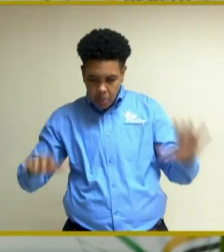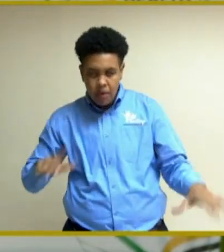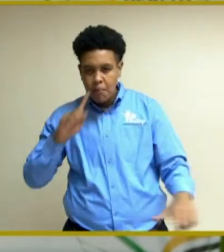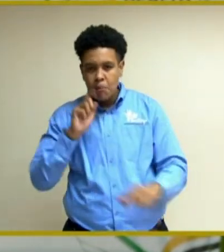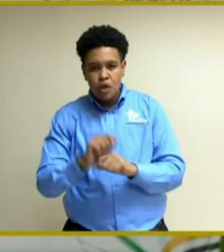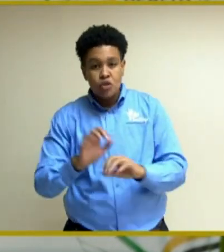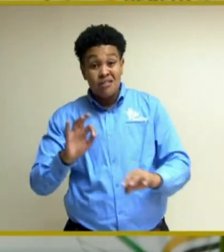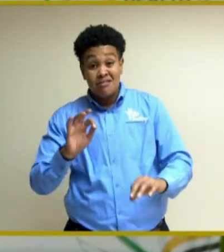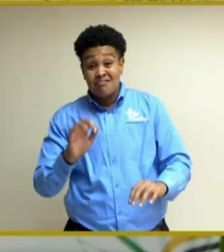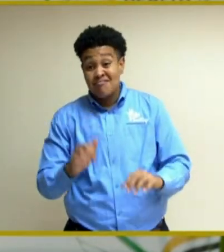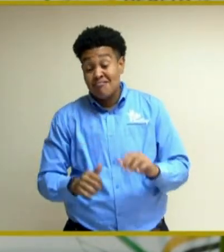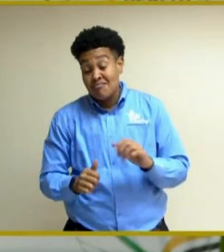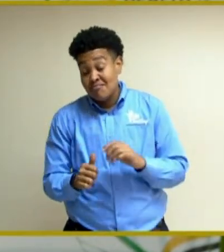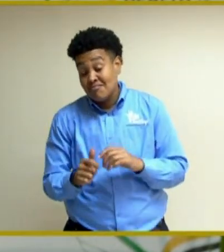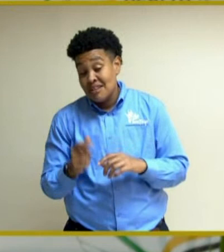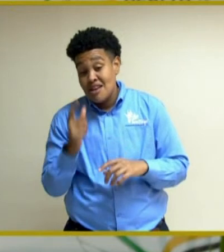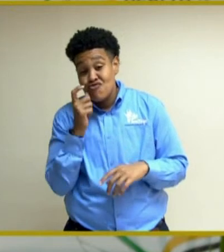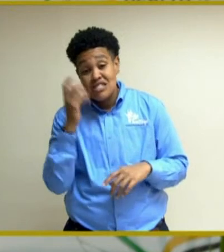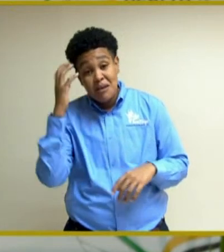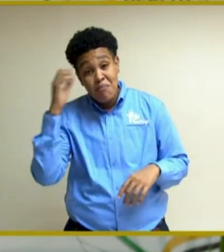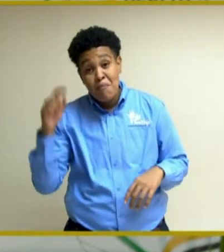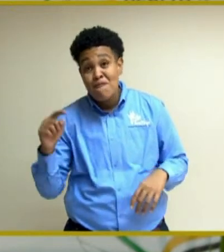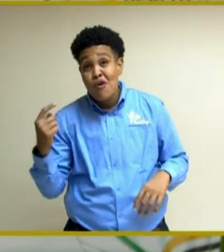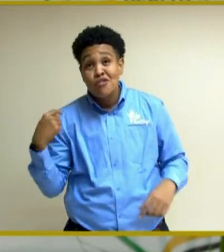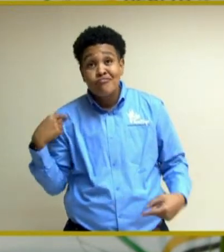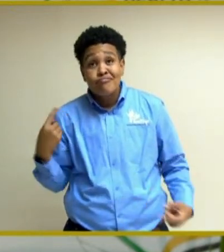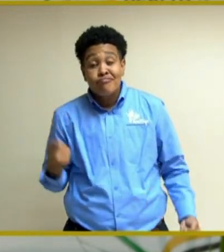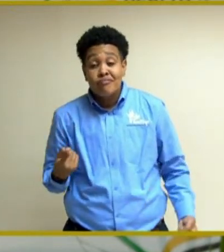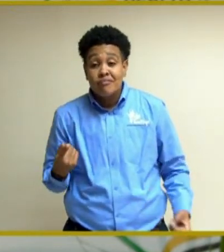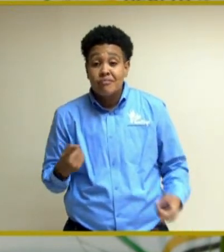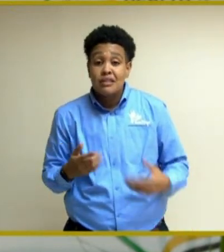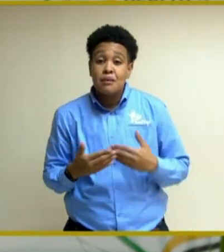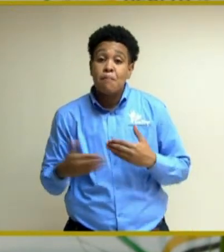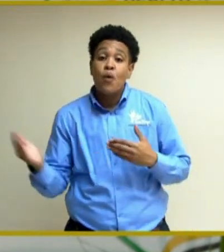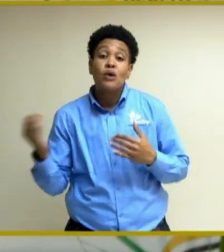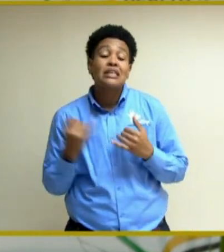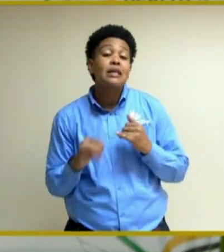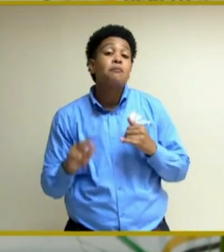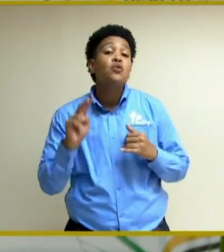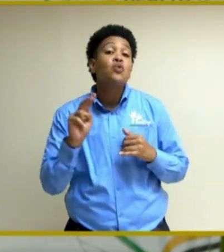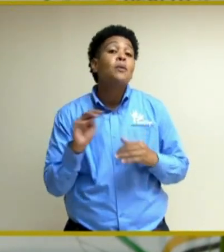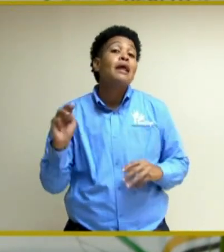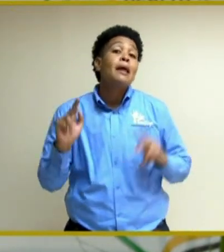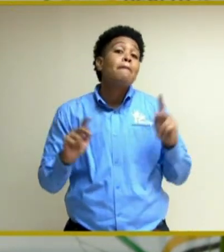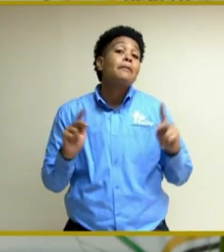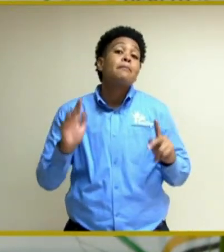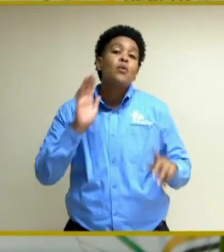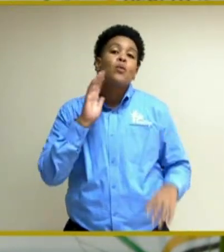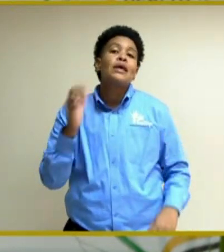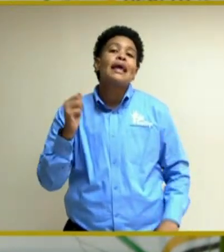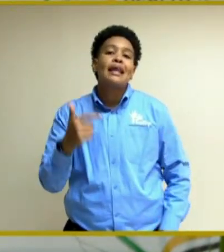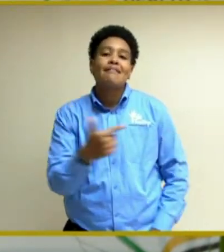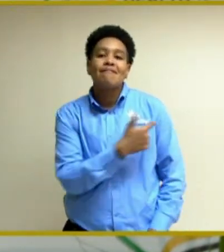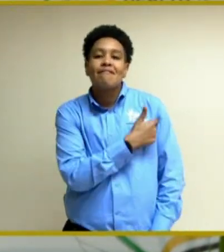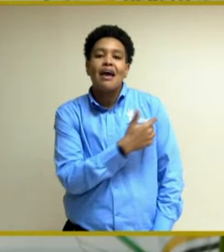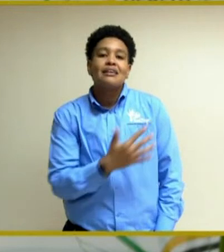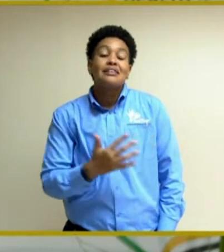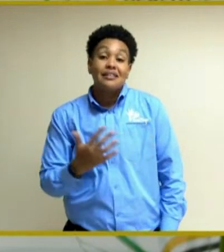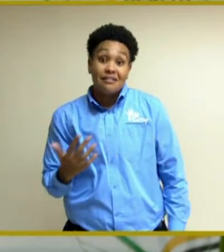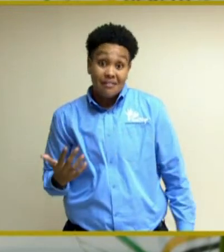in memory, if not certainly post-independence. 2 million persons to be vaccinated or